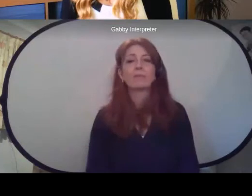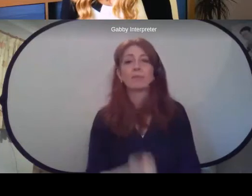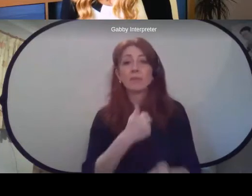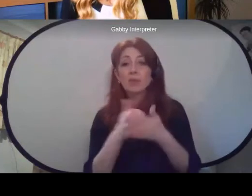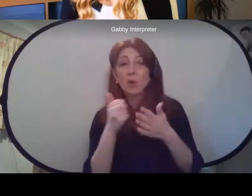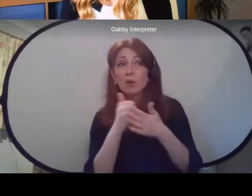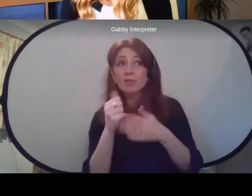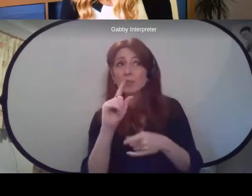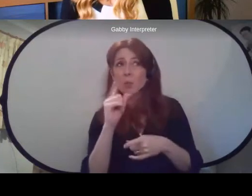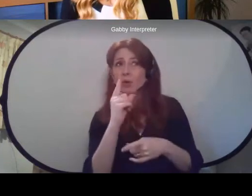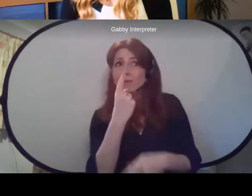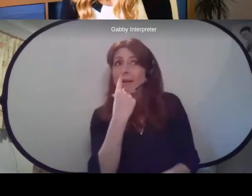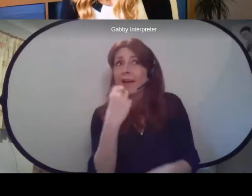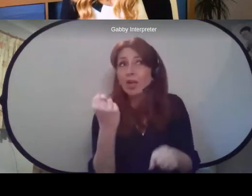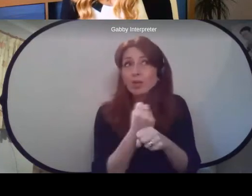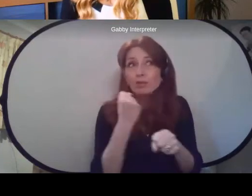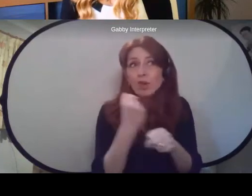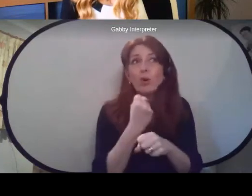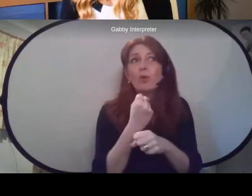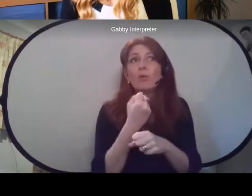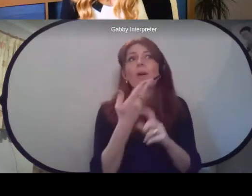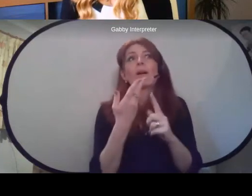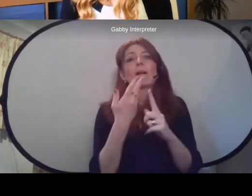do, and rebuild.